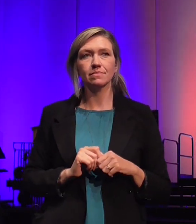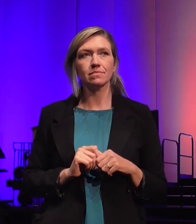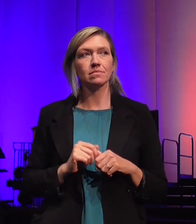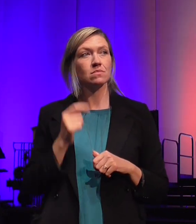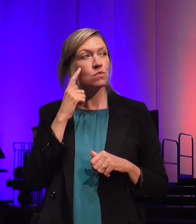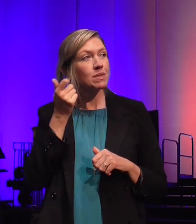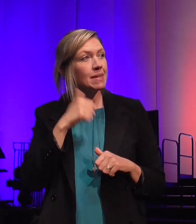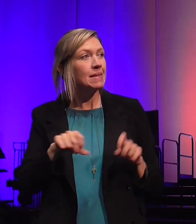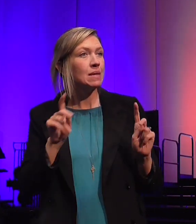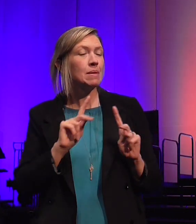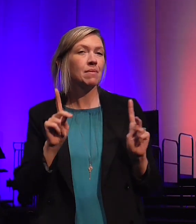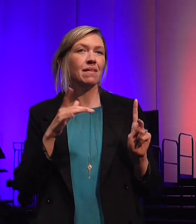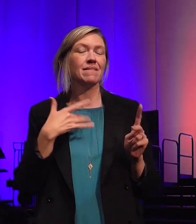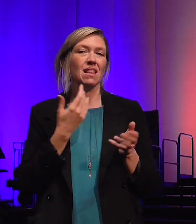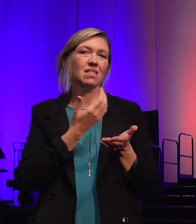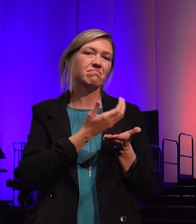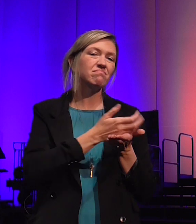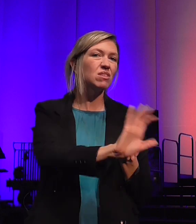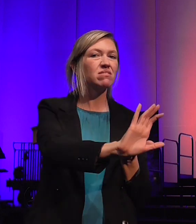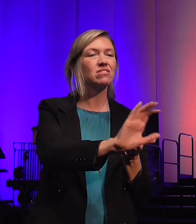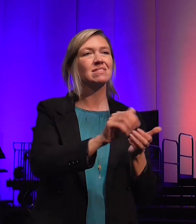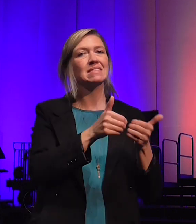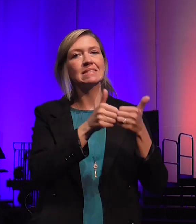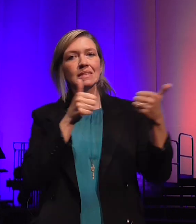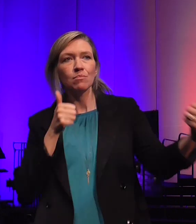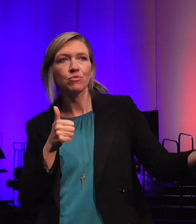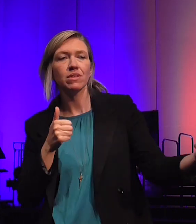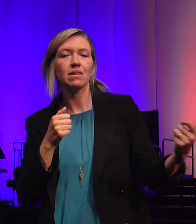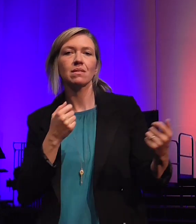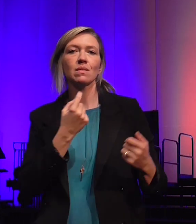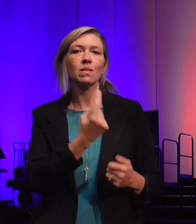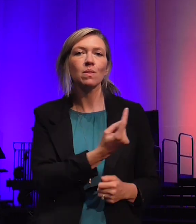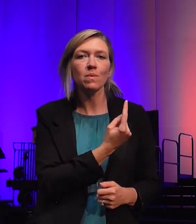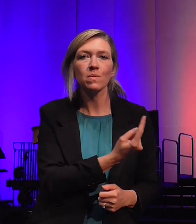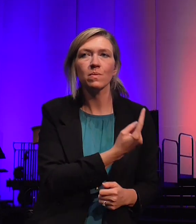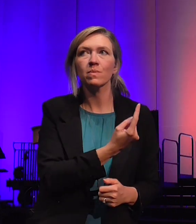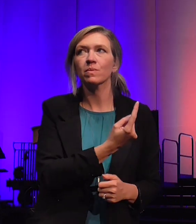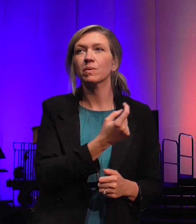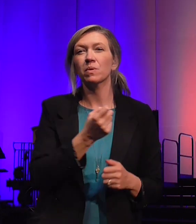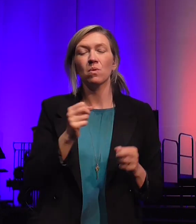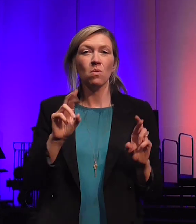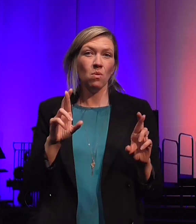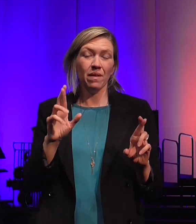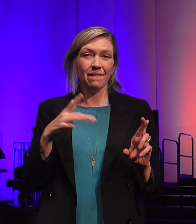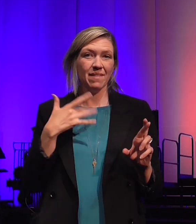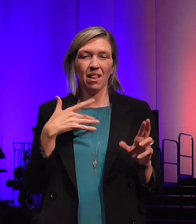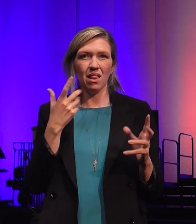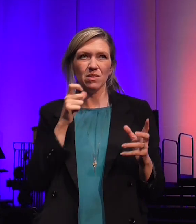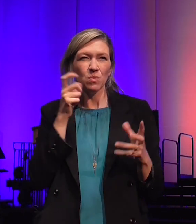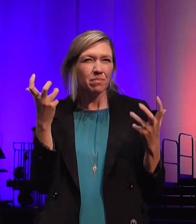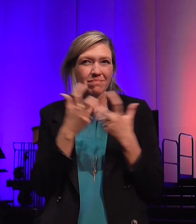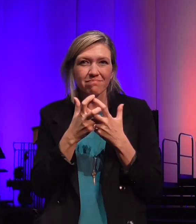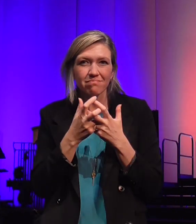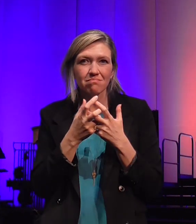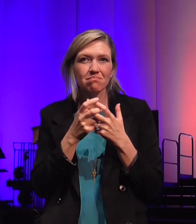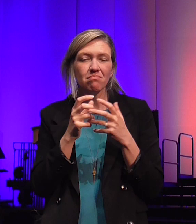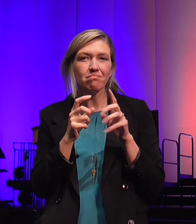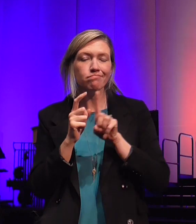And for those who may feel marginalized or separate, lonely, or as if they don't belong,